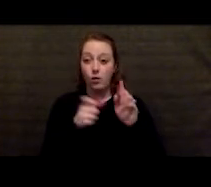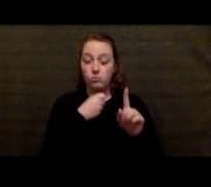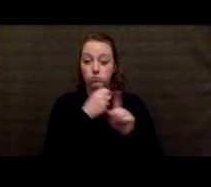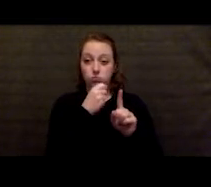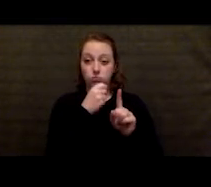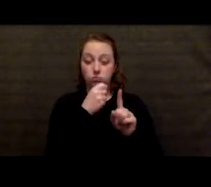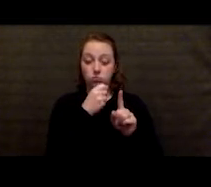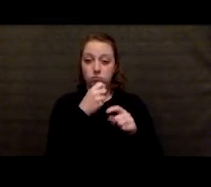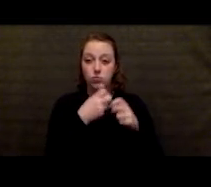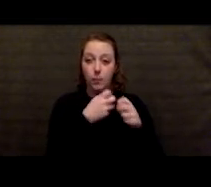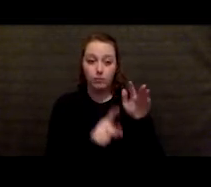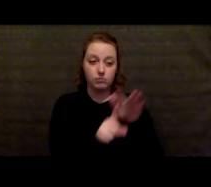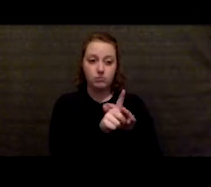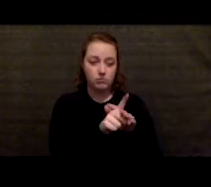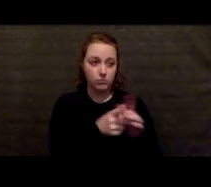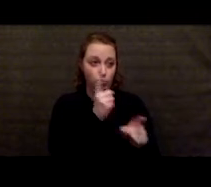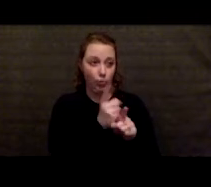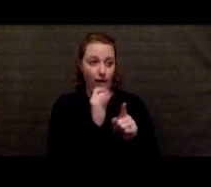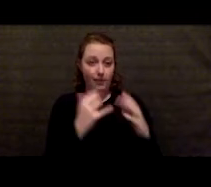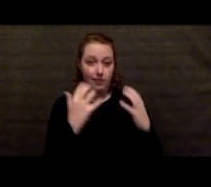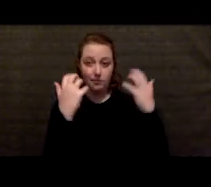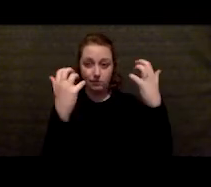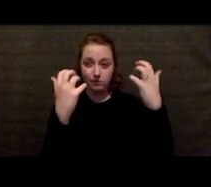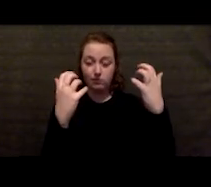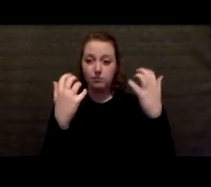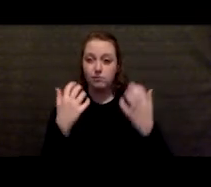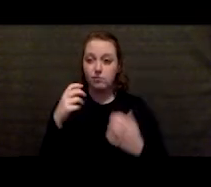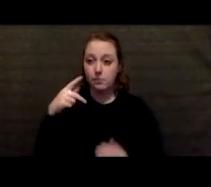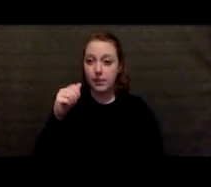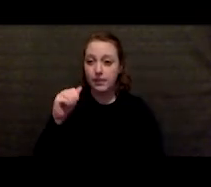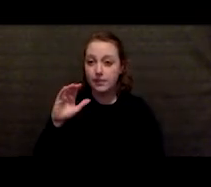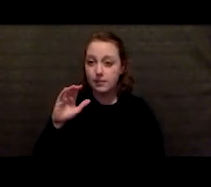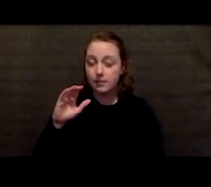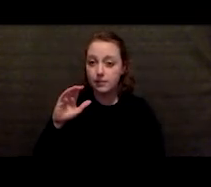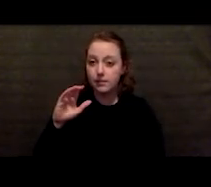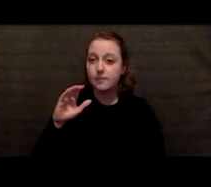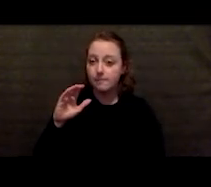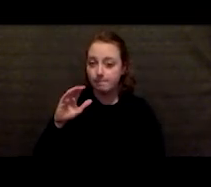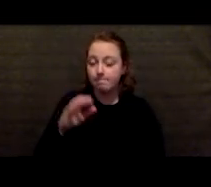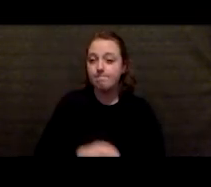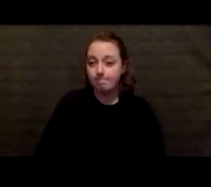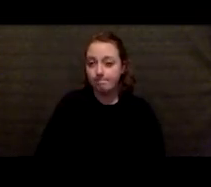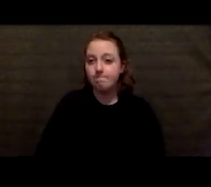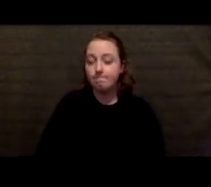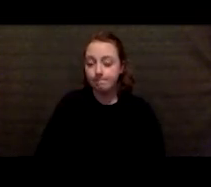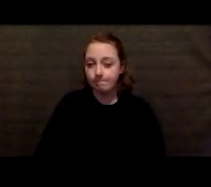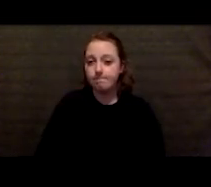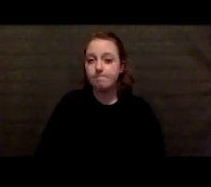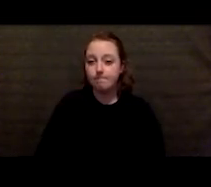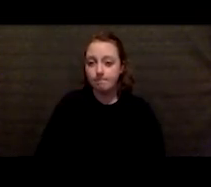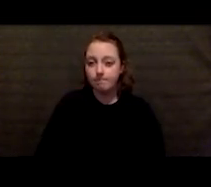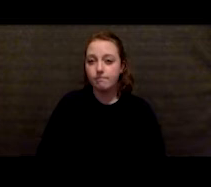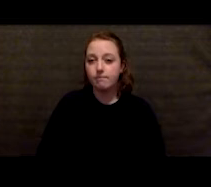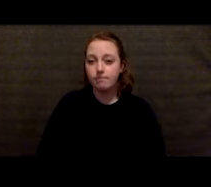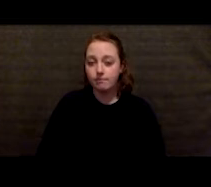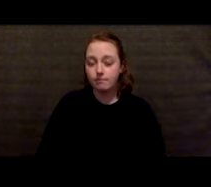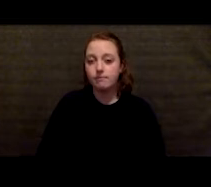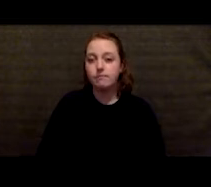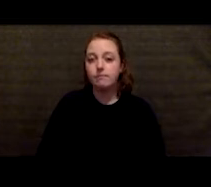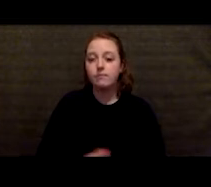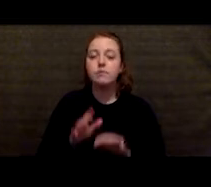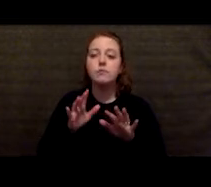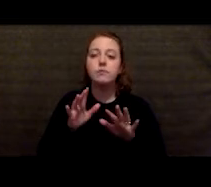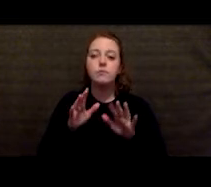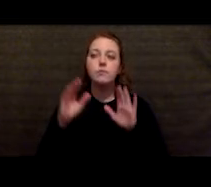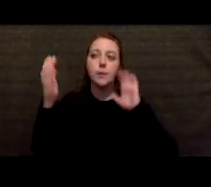ma'am. Was the auditorium, right? Yes. What I thought. Think about the equity and the size of